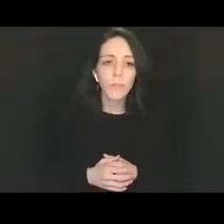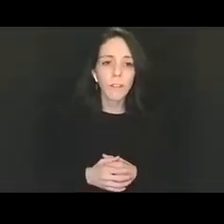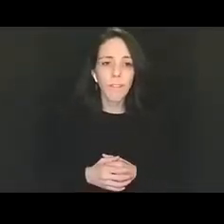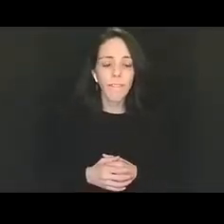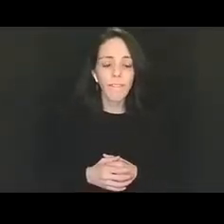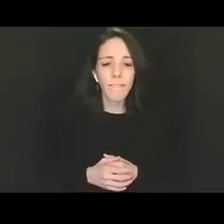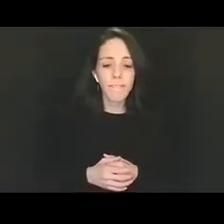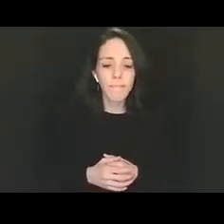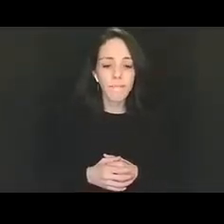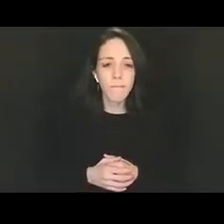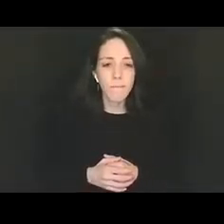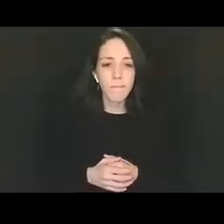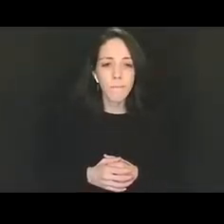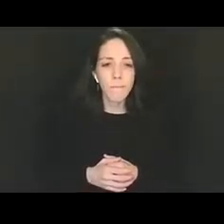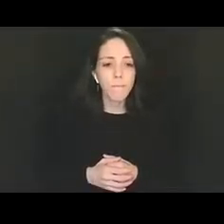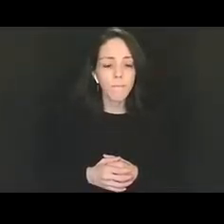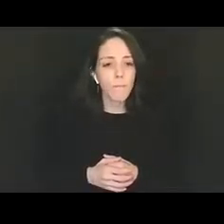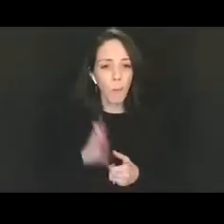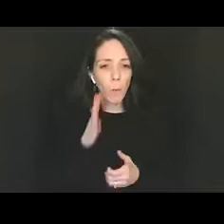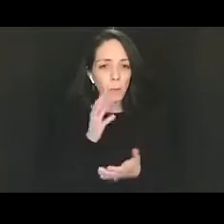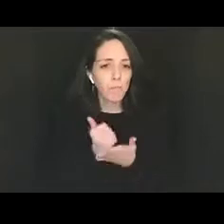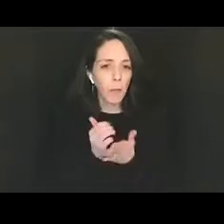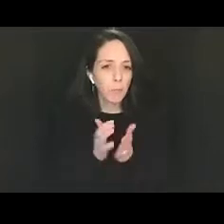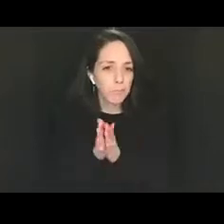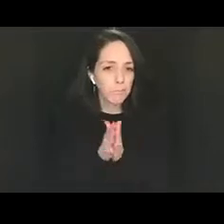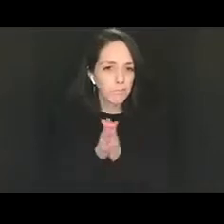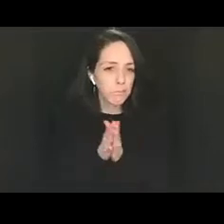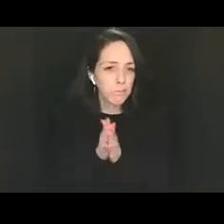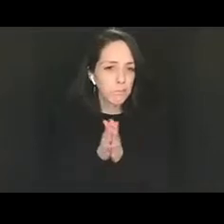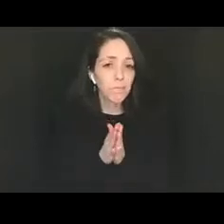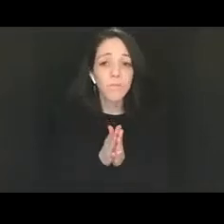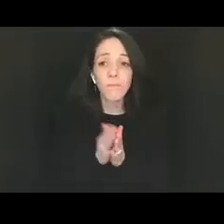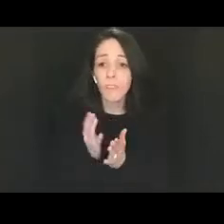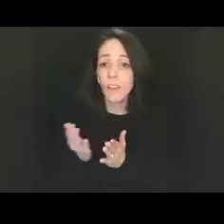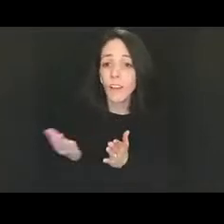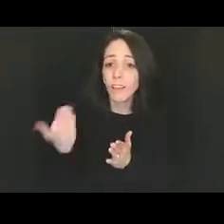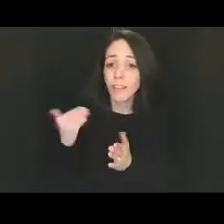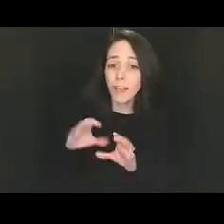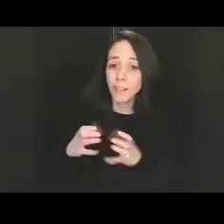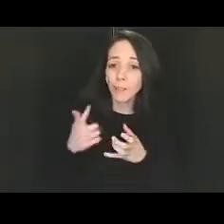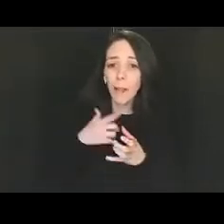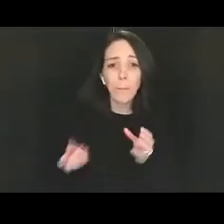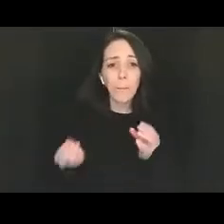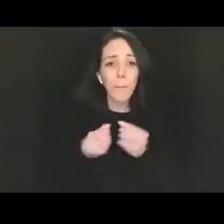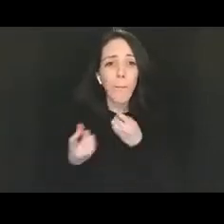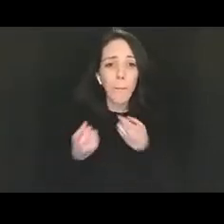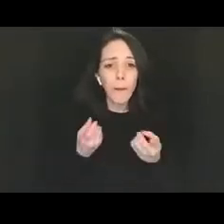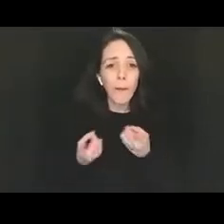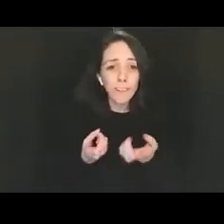you know, to motivate you. Last group had a lot of questions, so let's beat them.